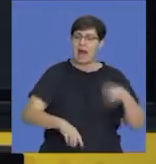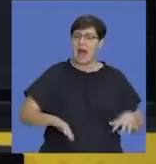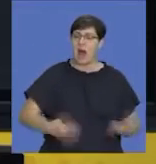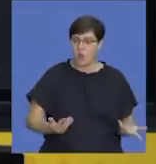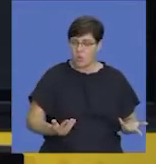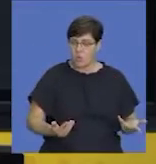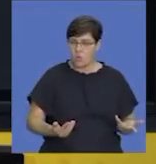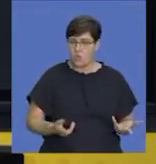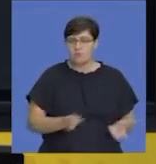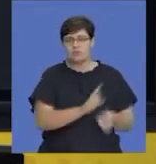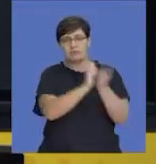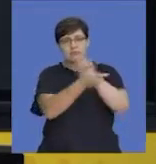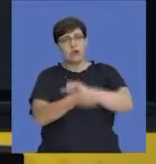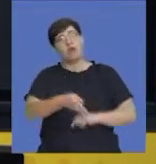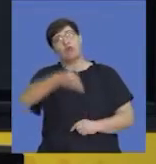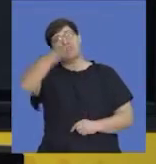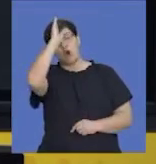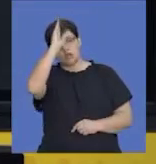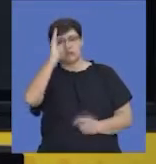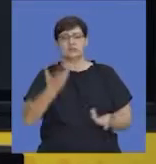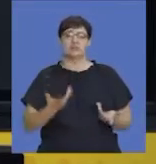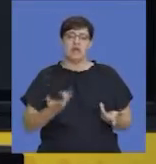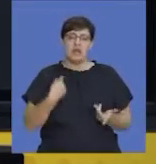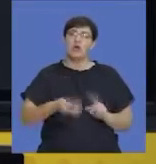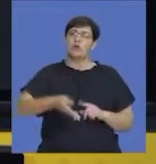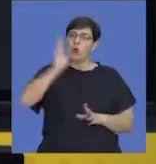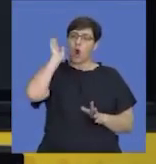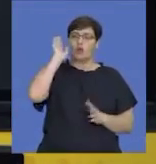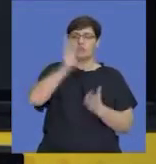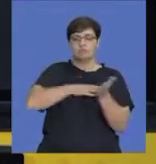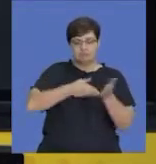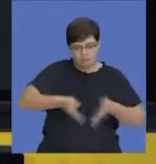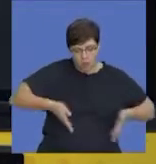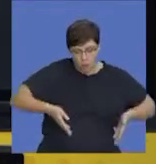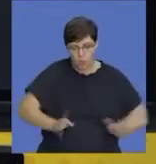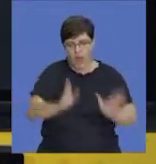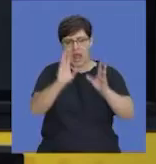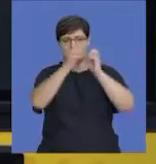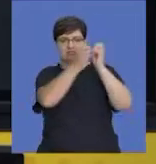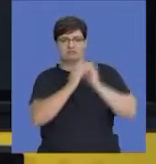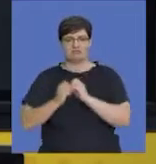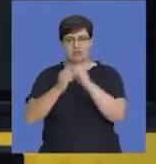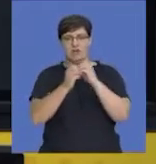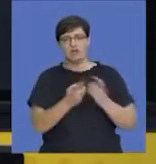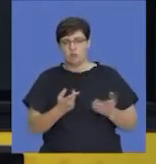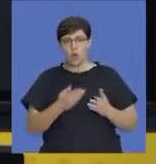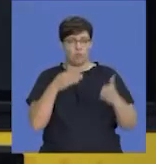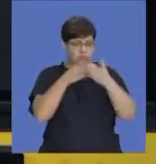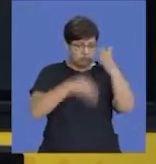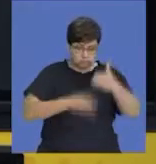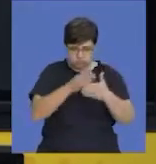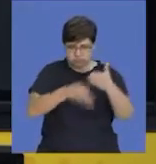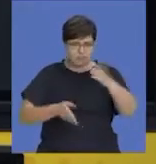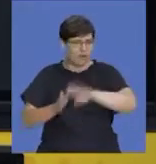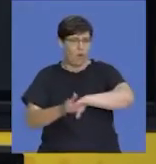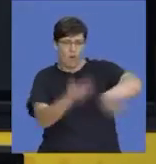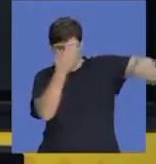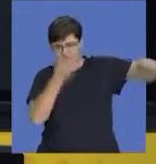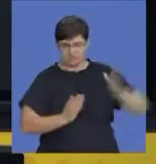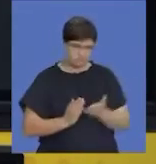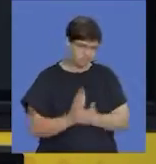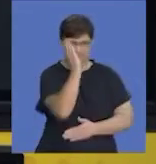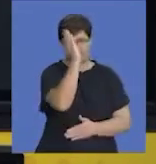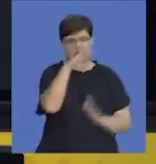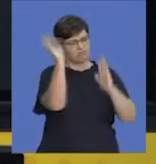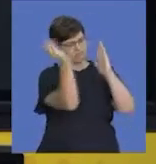and maybe you've turned to God and you found a way and God paved the way for you and you've managed to overcome all your difficulties. And naturally you're